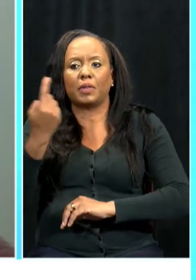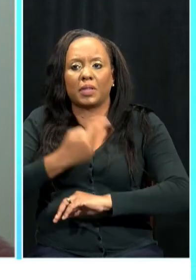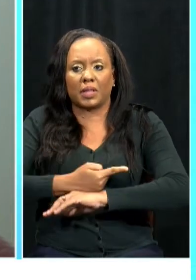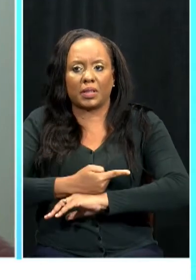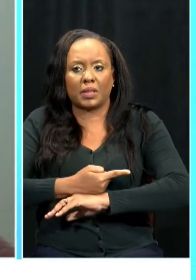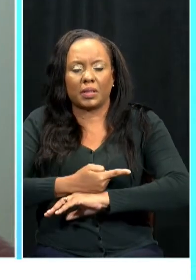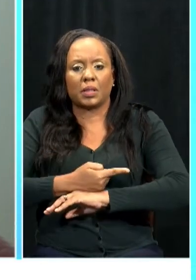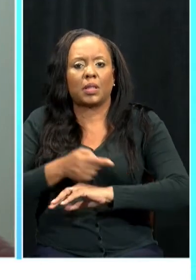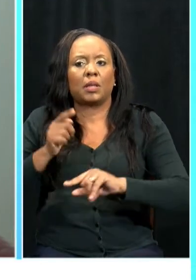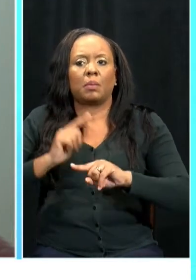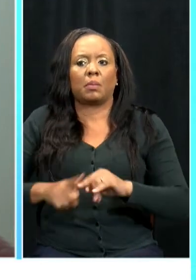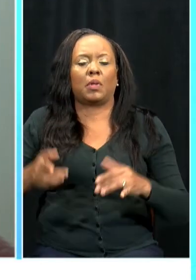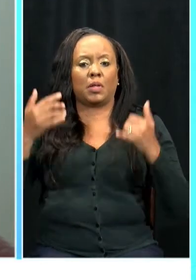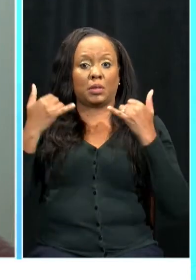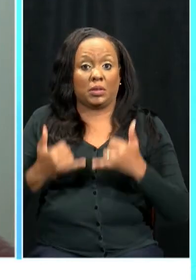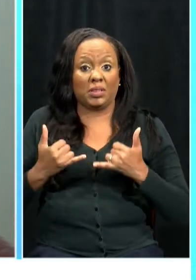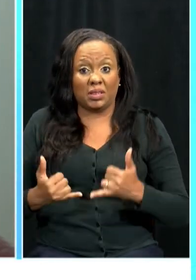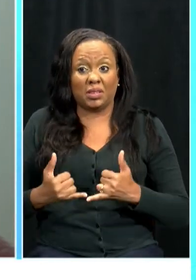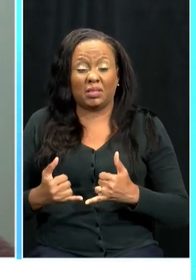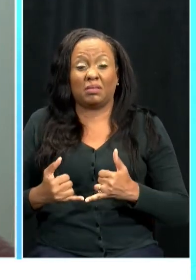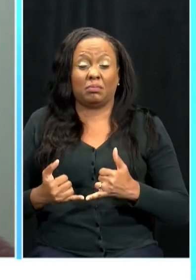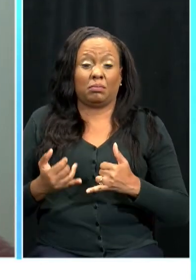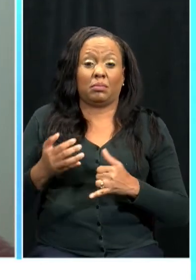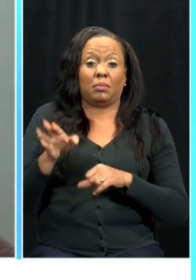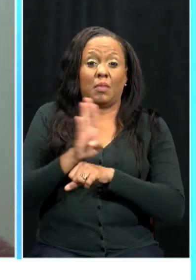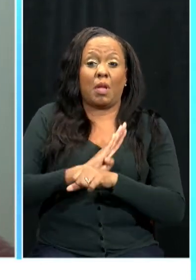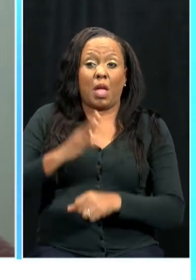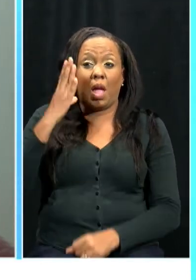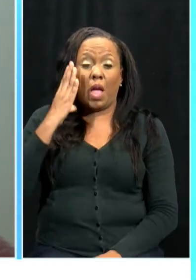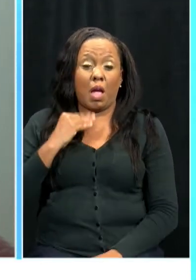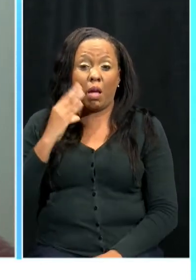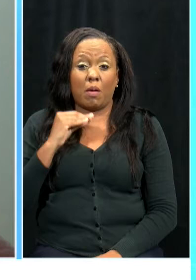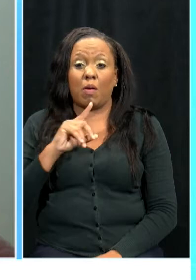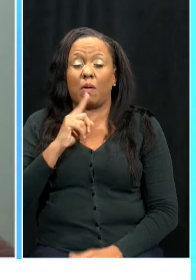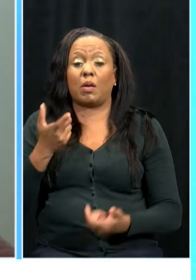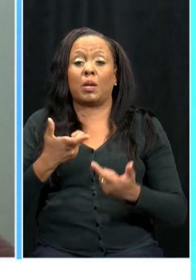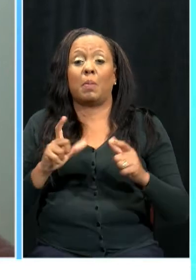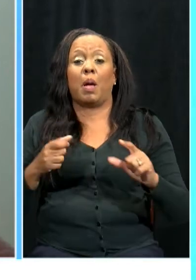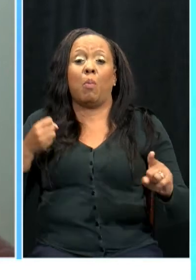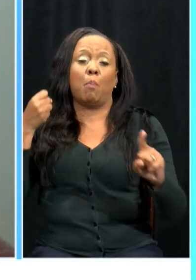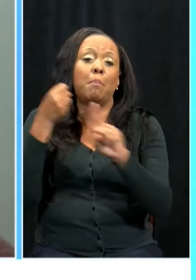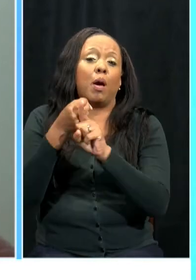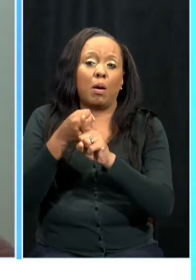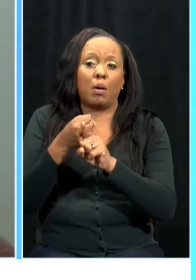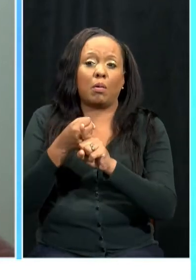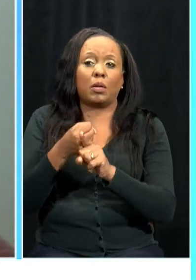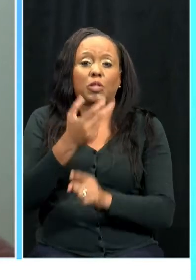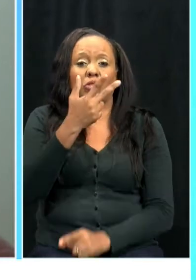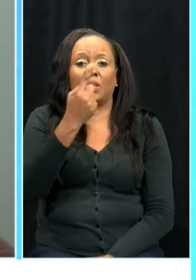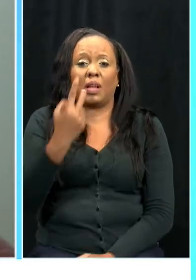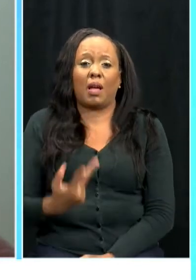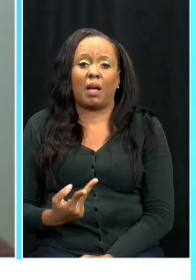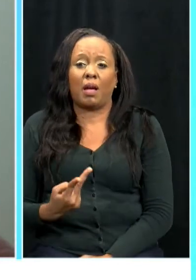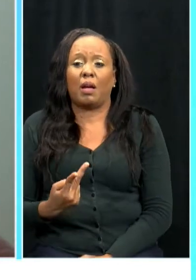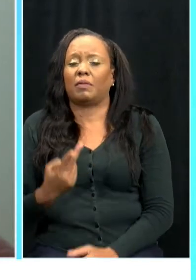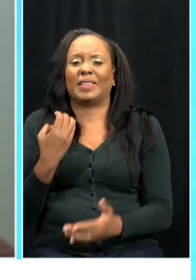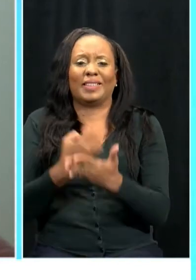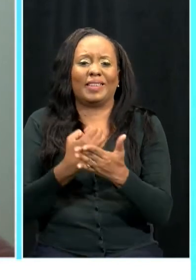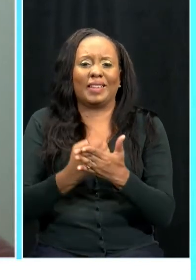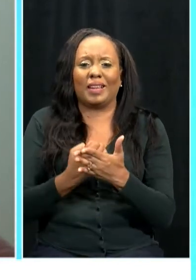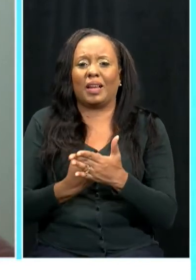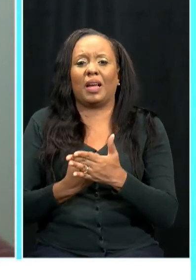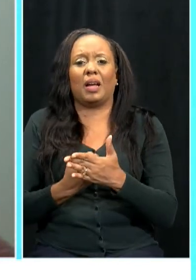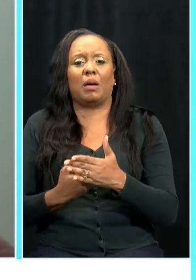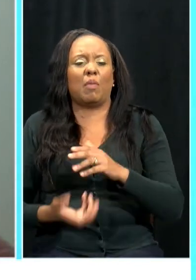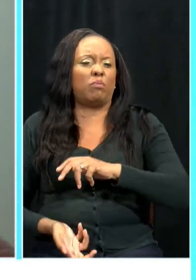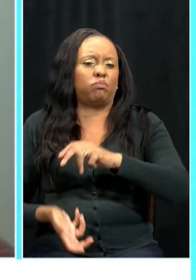greatest crises over the past 3.5, 4 years. You know, the economic and financial